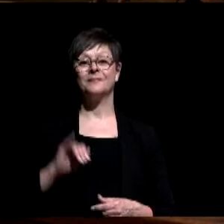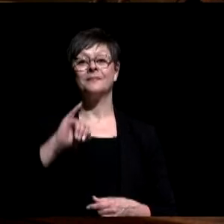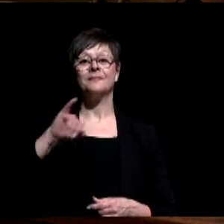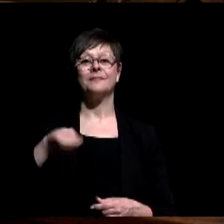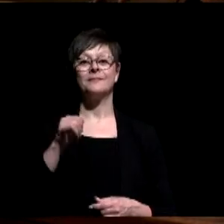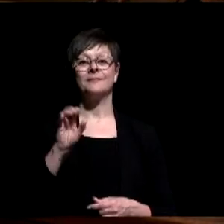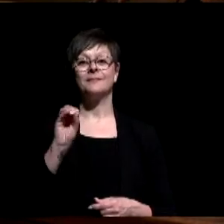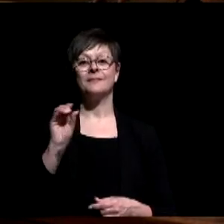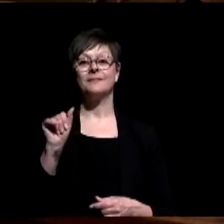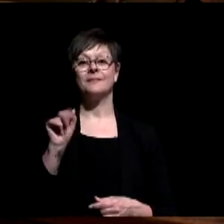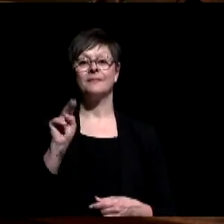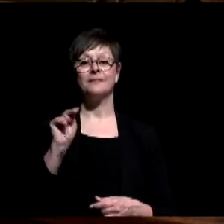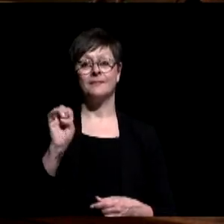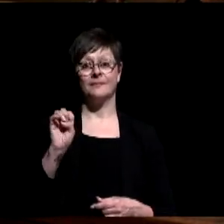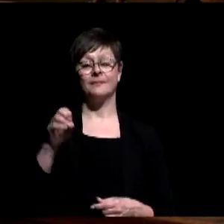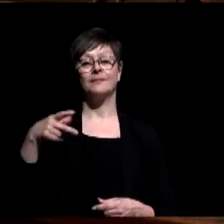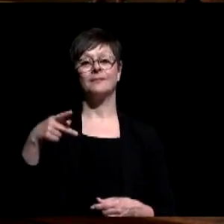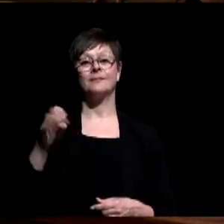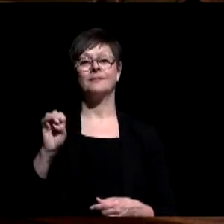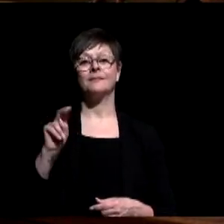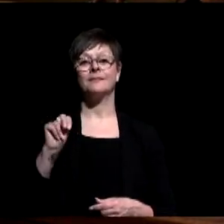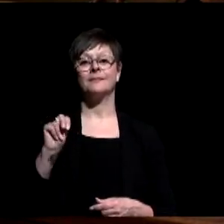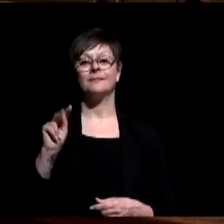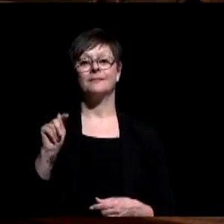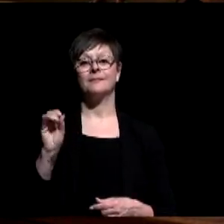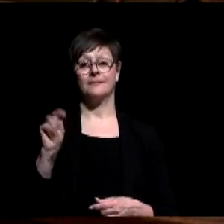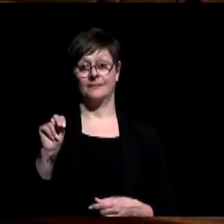Joanne Penton.